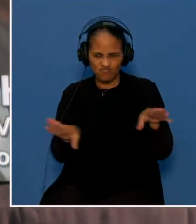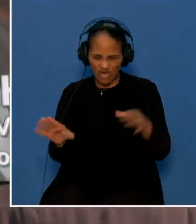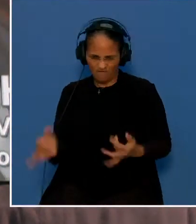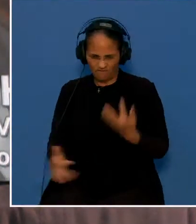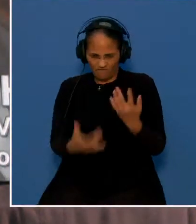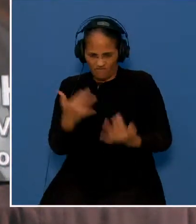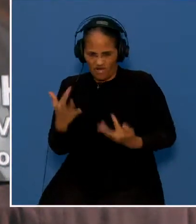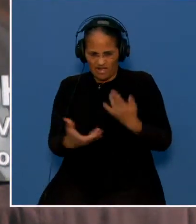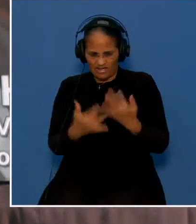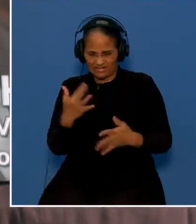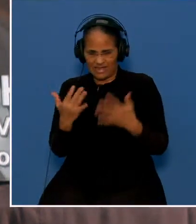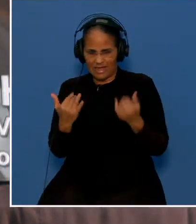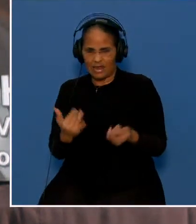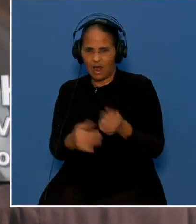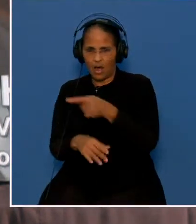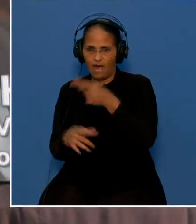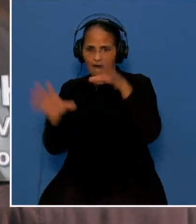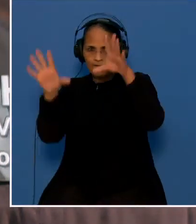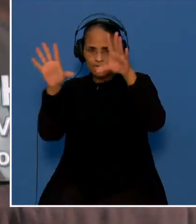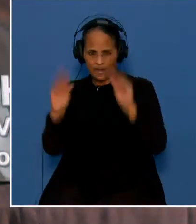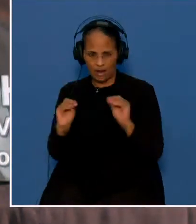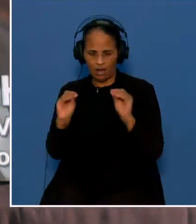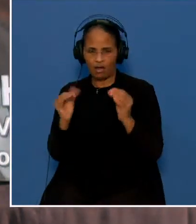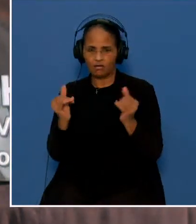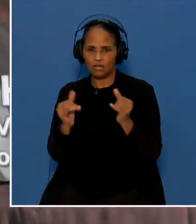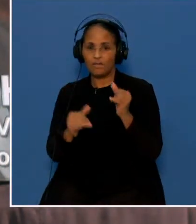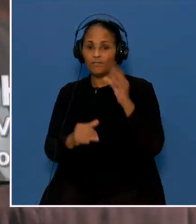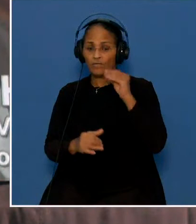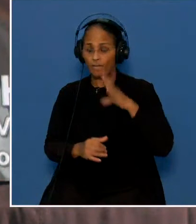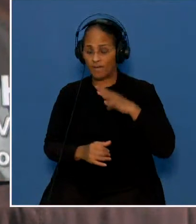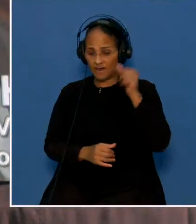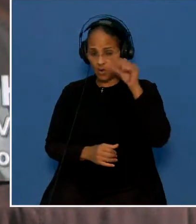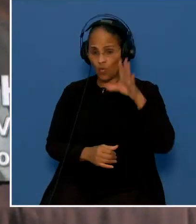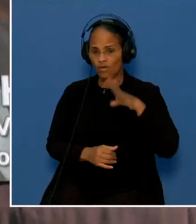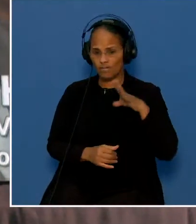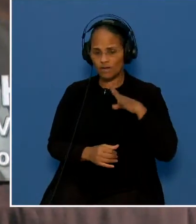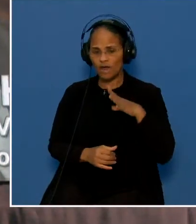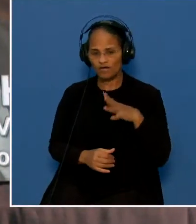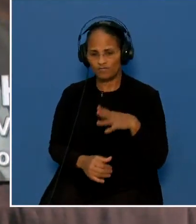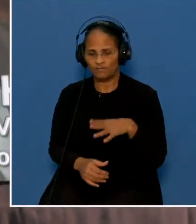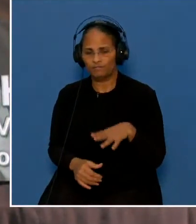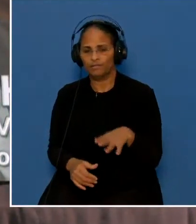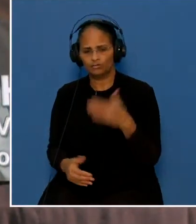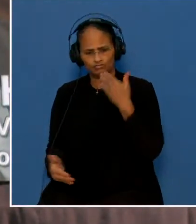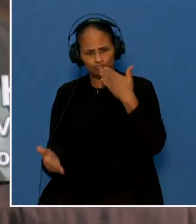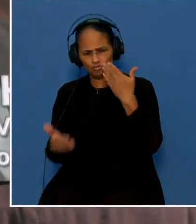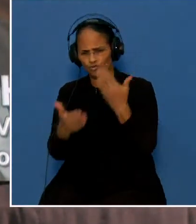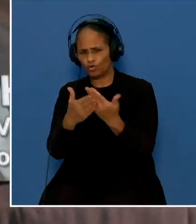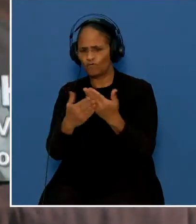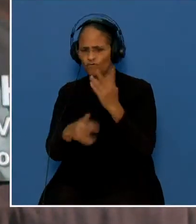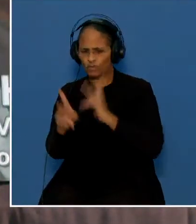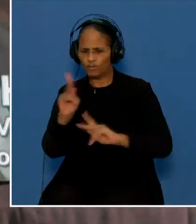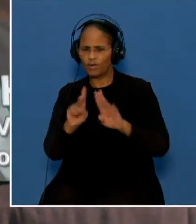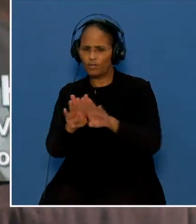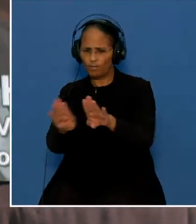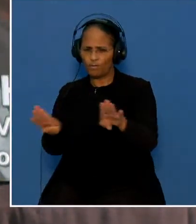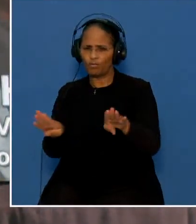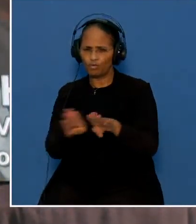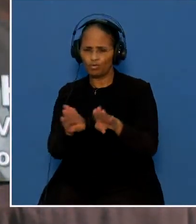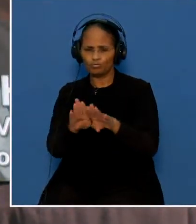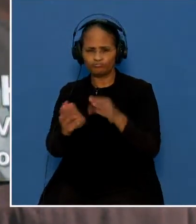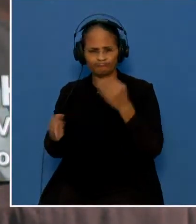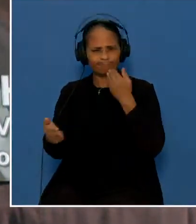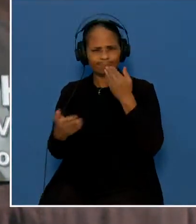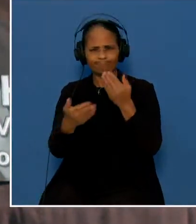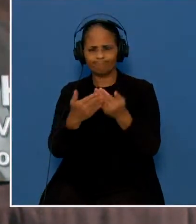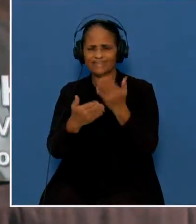an island-wide blackout, the men and women in these departments have stood firm for the people of Bermuda.